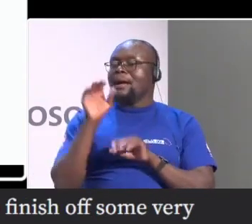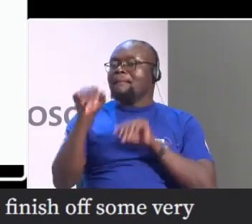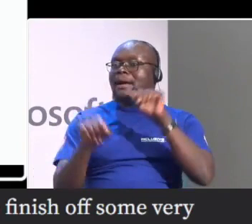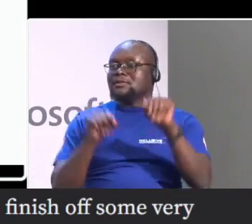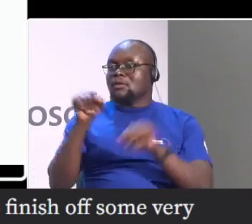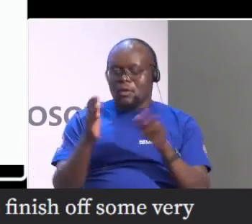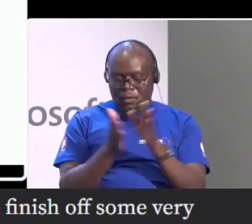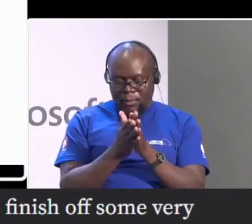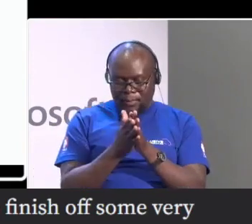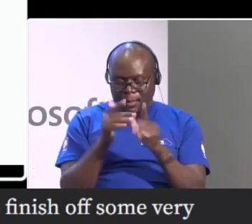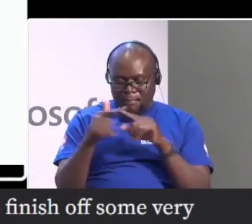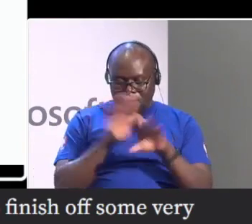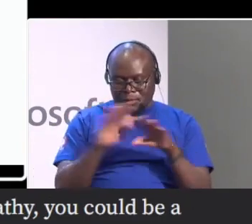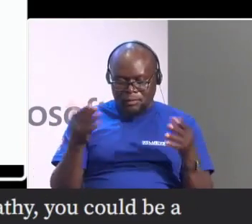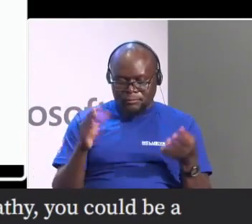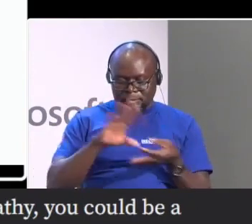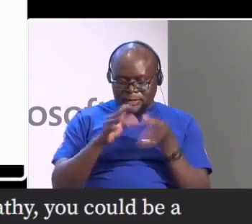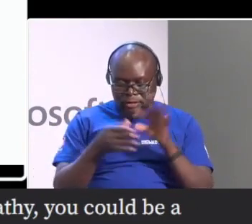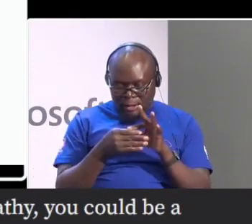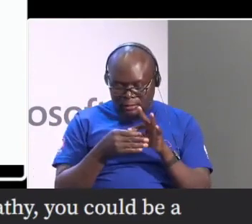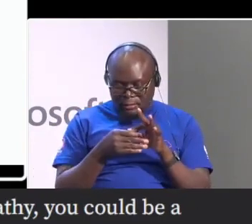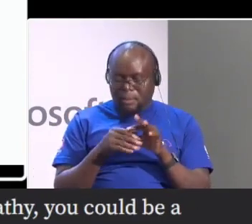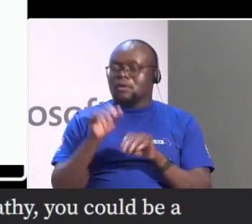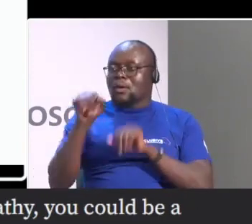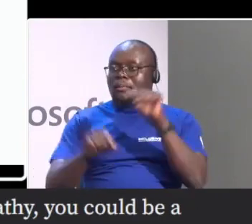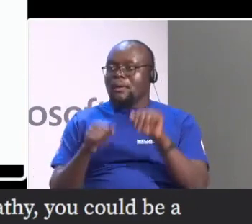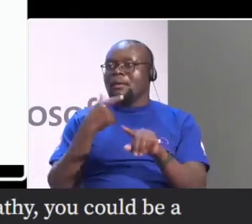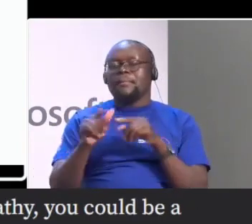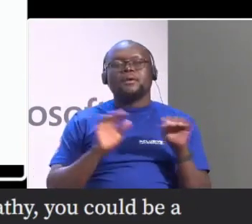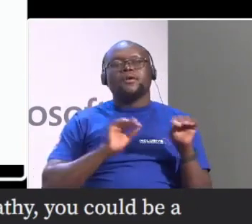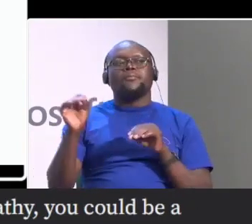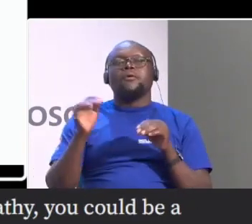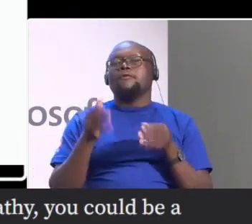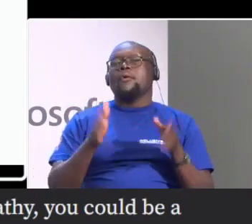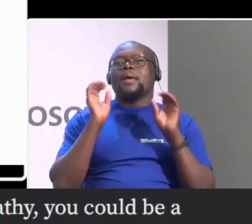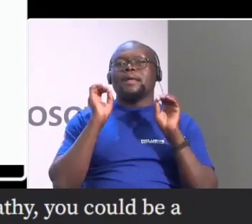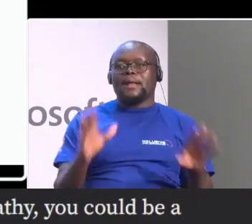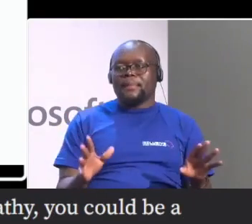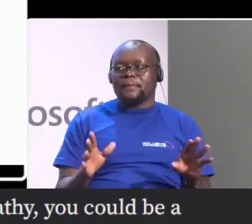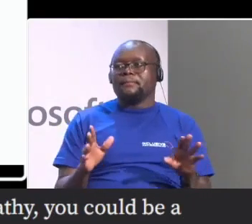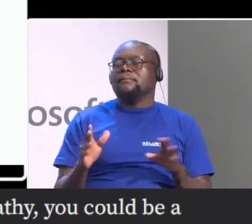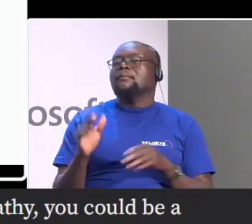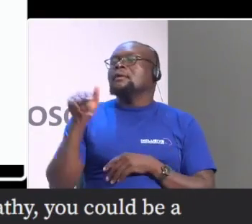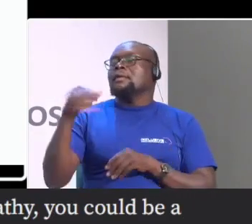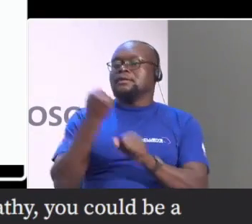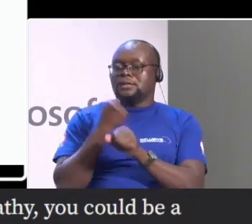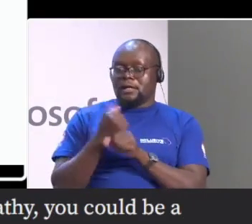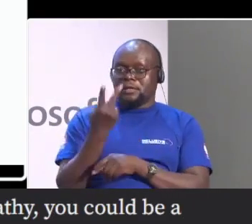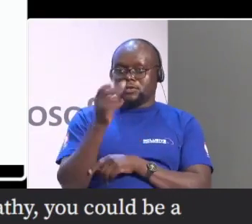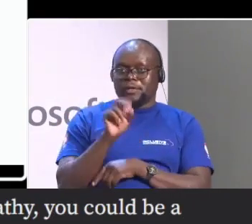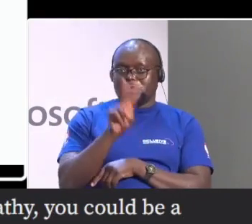bicycle with pedals but no chain. You're kind of pedaling hard but going nowhere. Forbes said this in